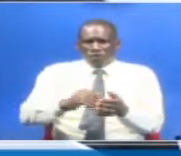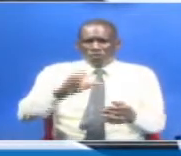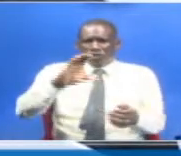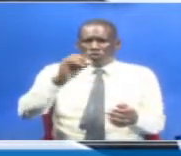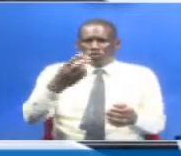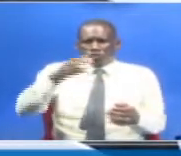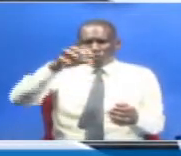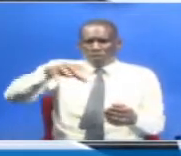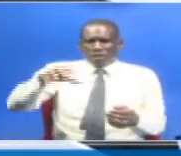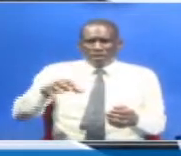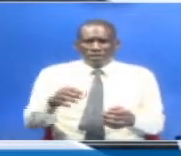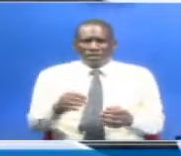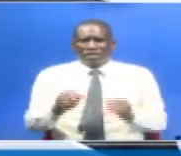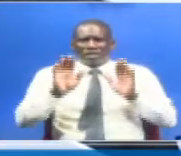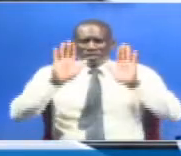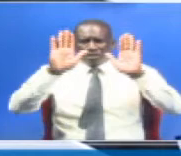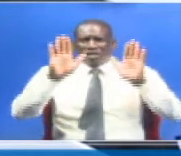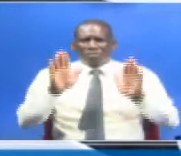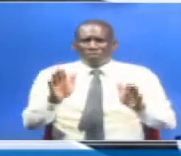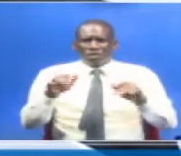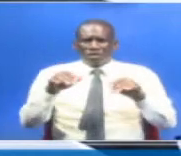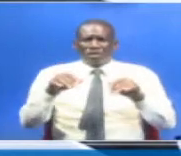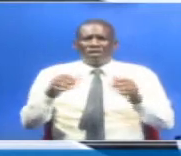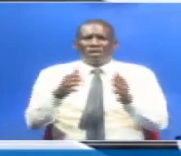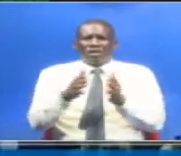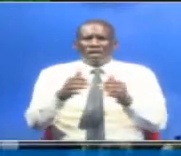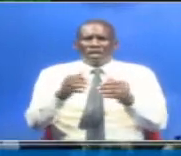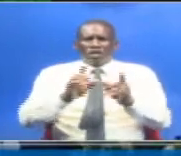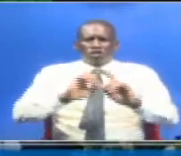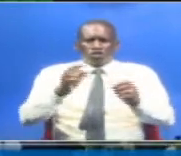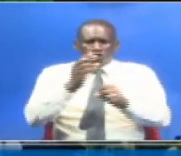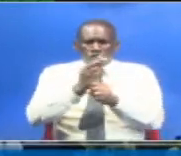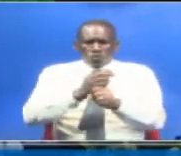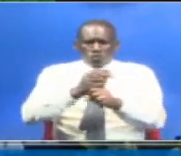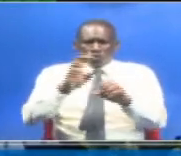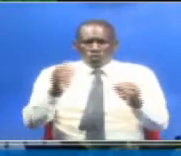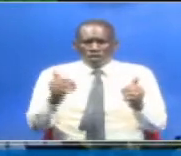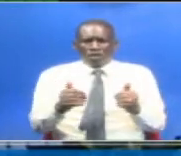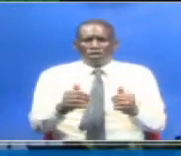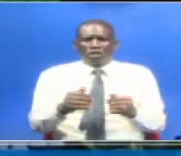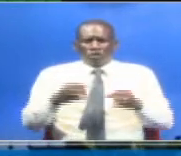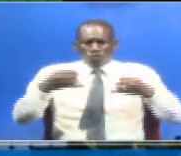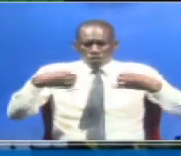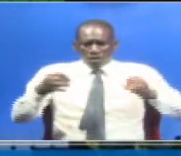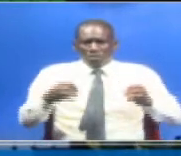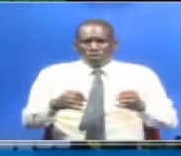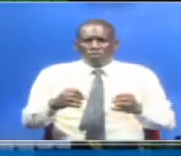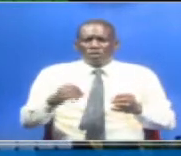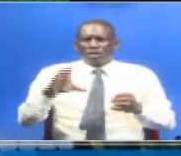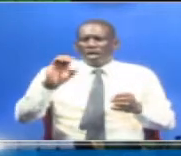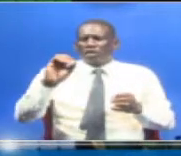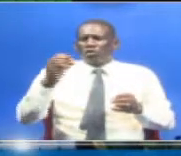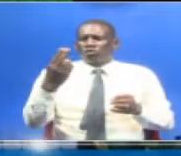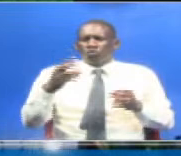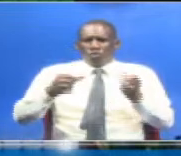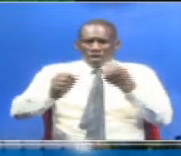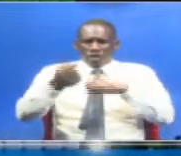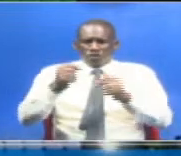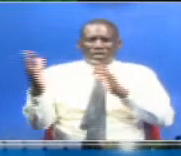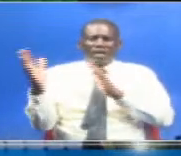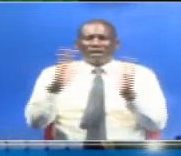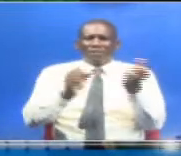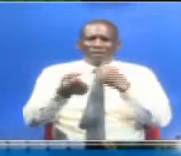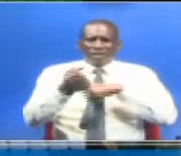an important, as yet underutilized tool in delivering carbon action, climate action. With